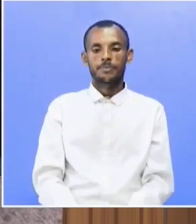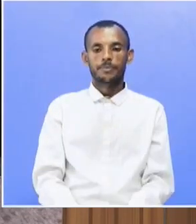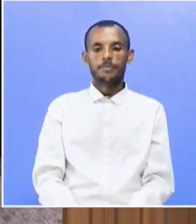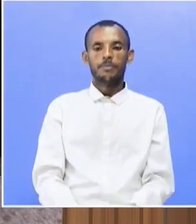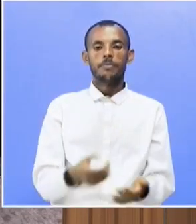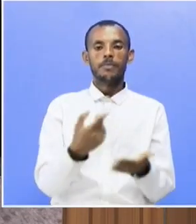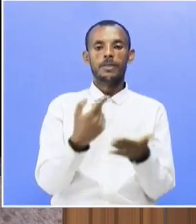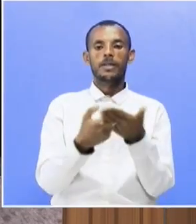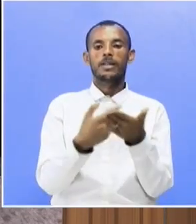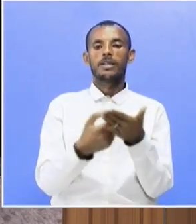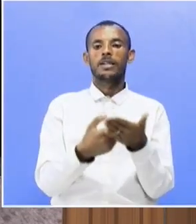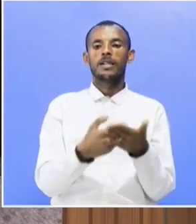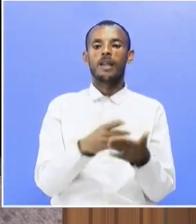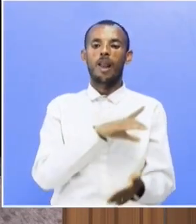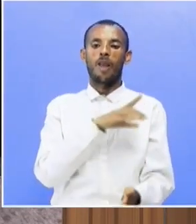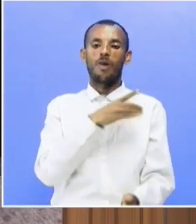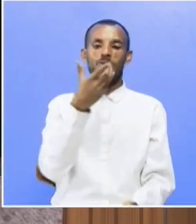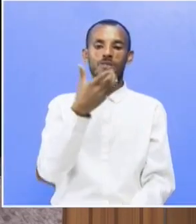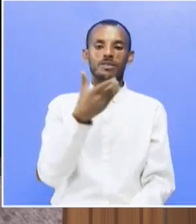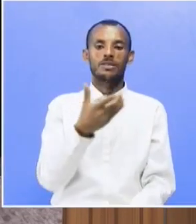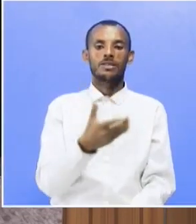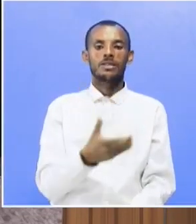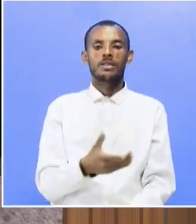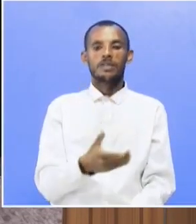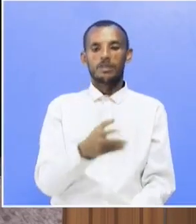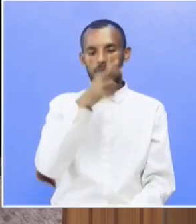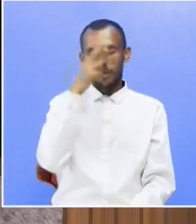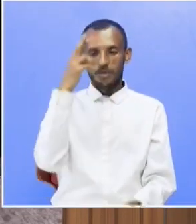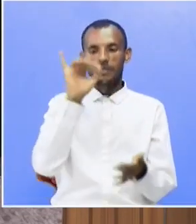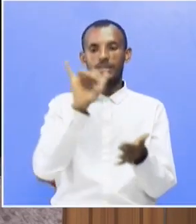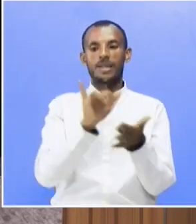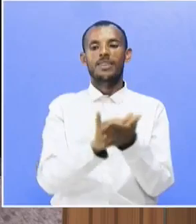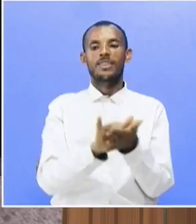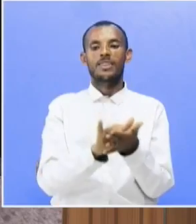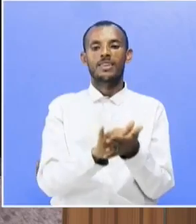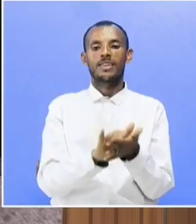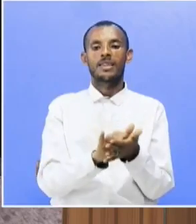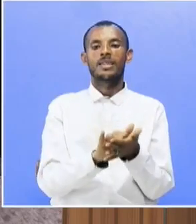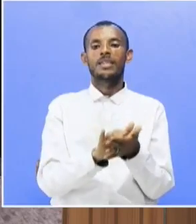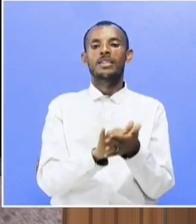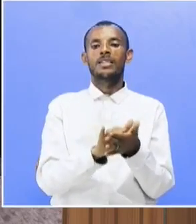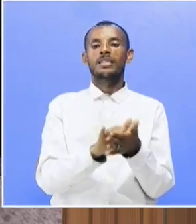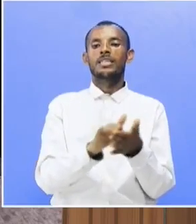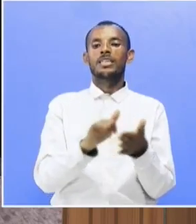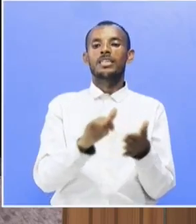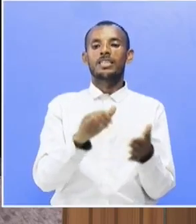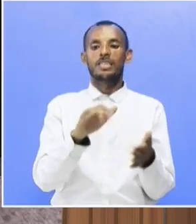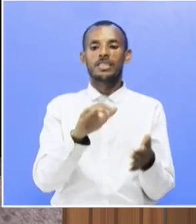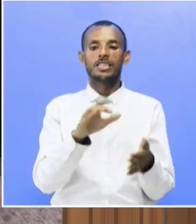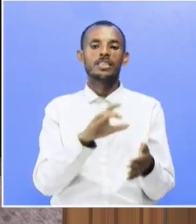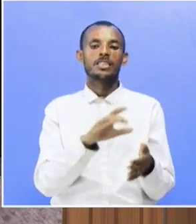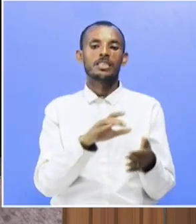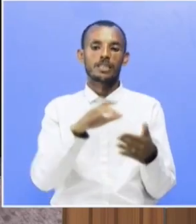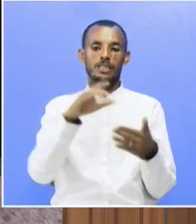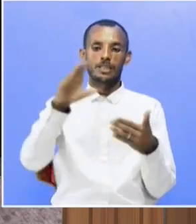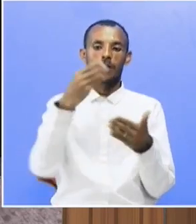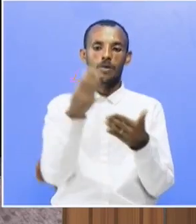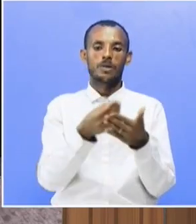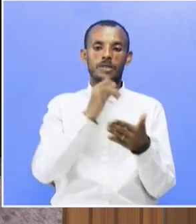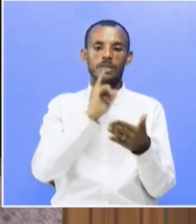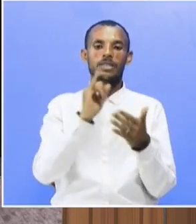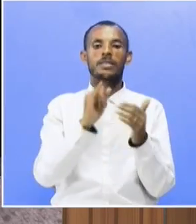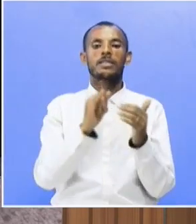Here, has got a loss. So because of that, the cost, he has sold less than the cost.